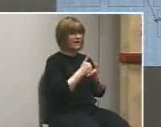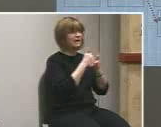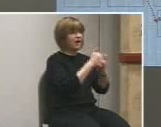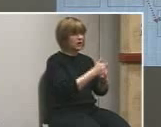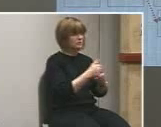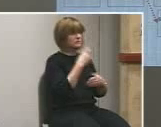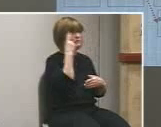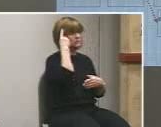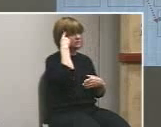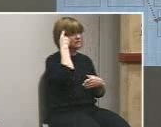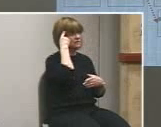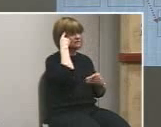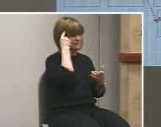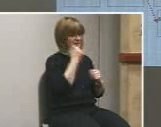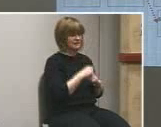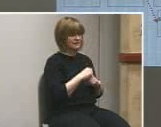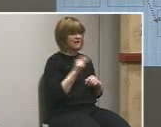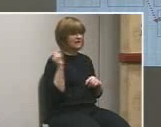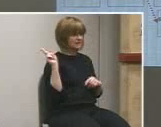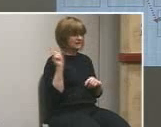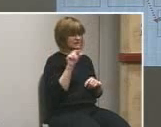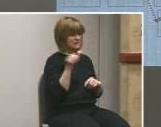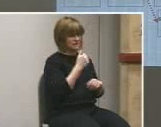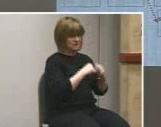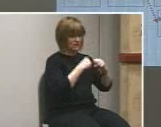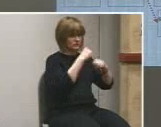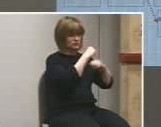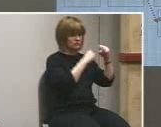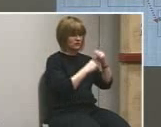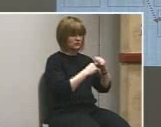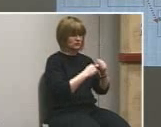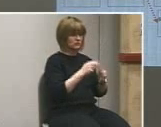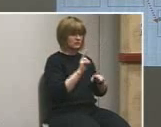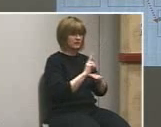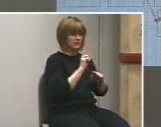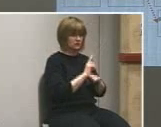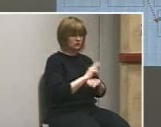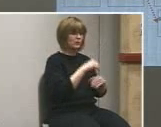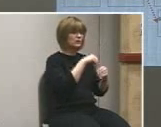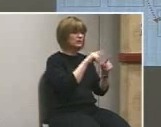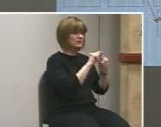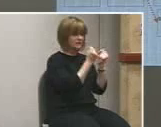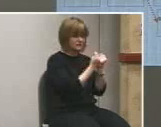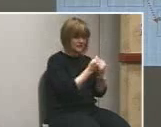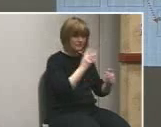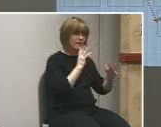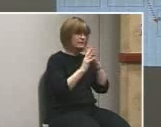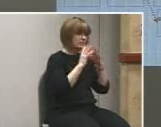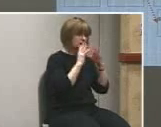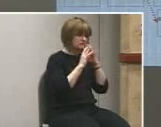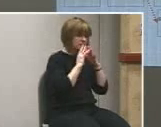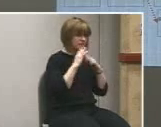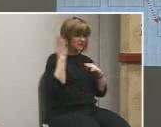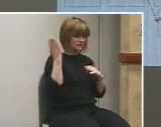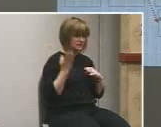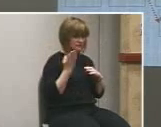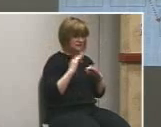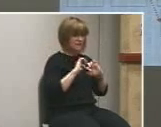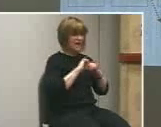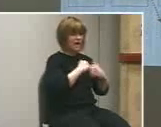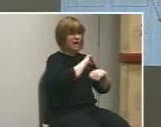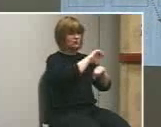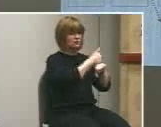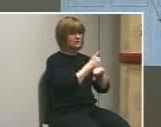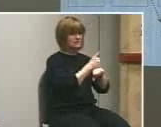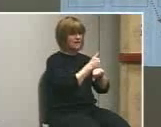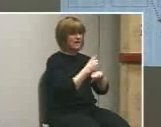So this is another one of those structures you could use when you're in that team and people are talking about things. How do you put it in a visual format